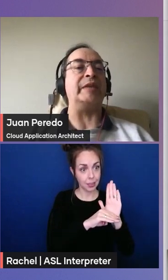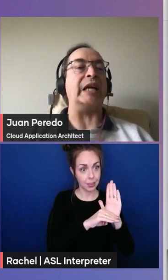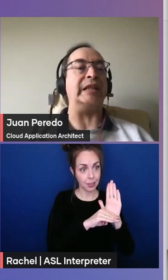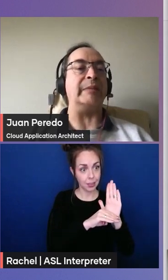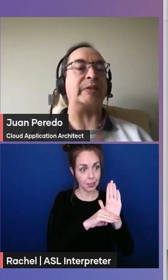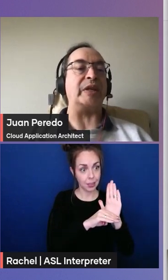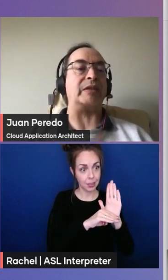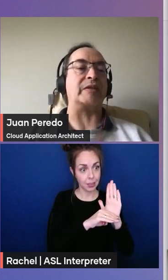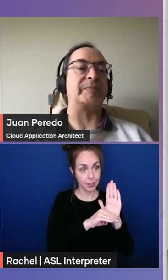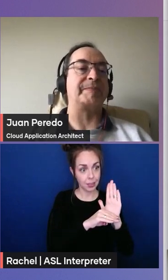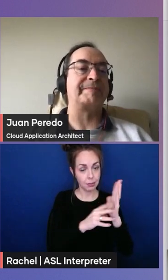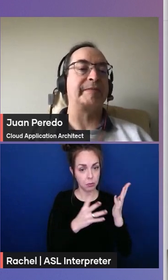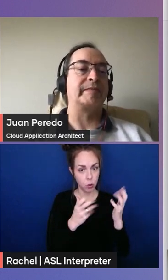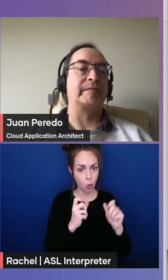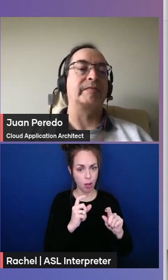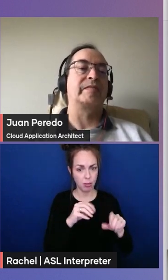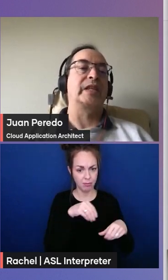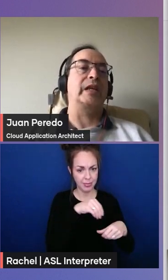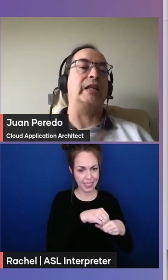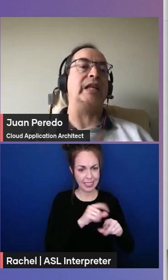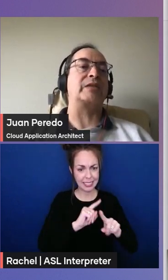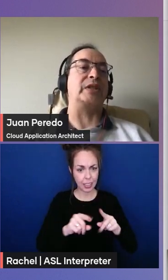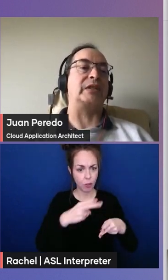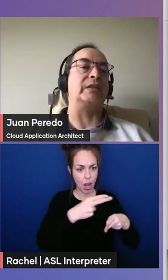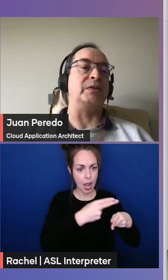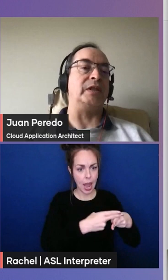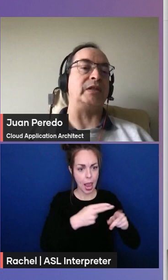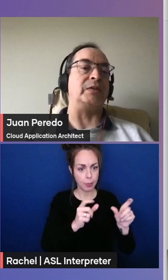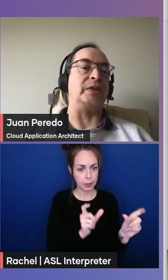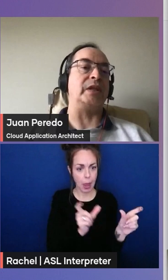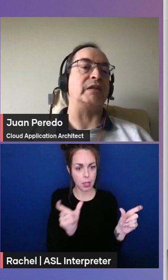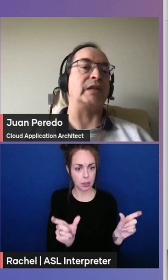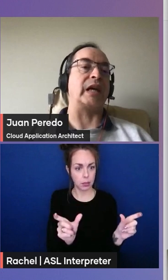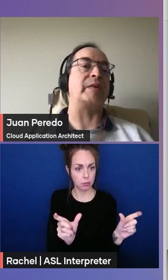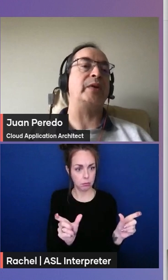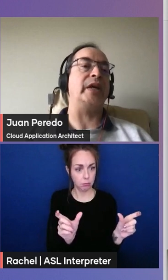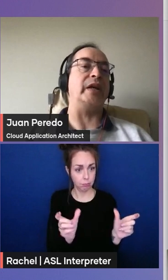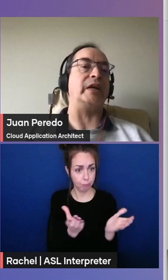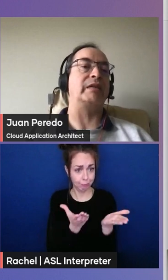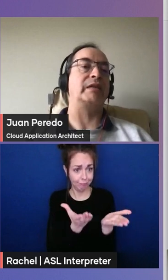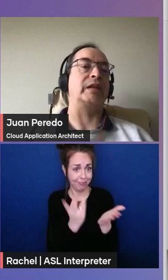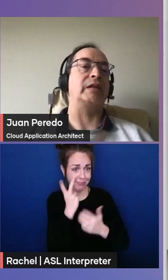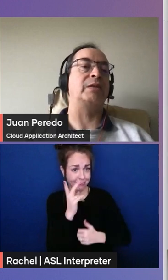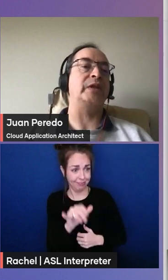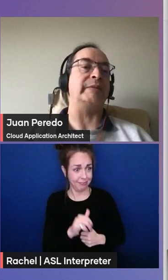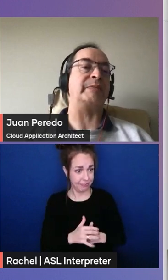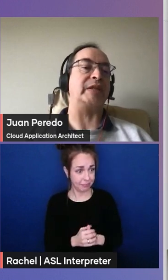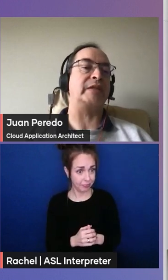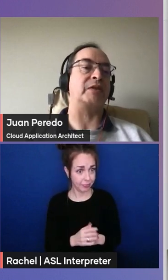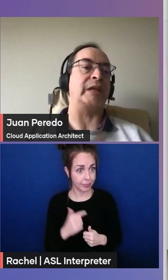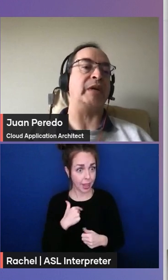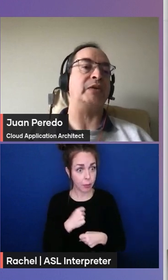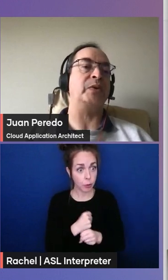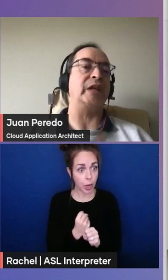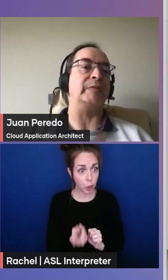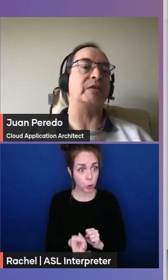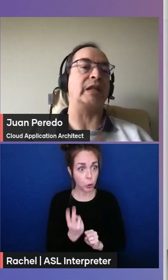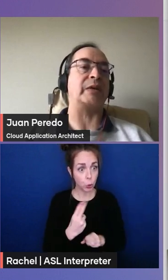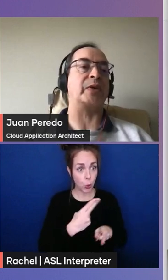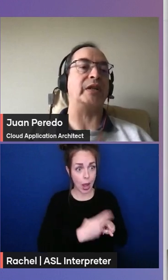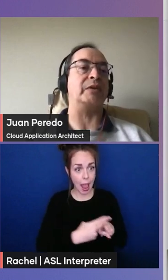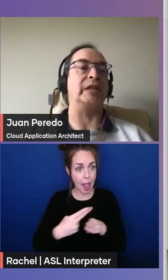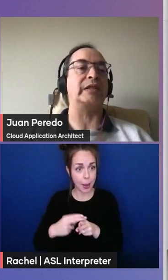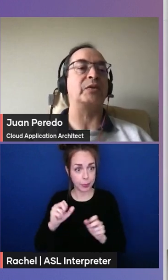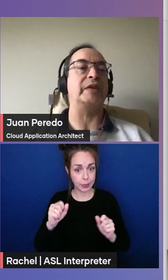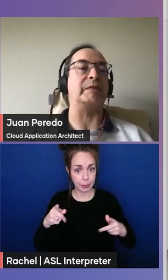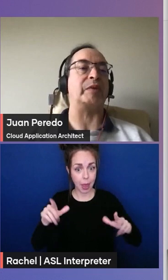different namespaces. And that's what this is doing here. I'm creating 2 namespaces so that my 2 teams that are